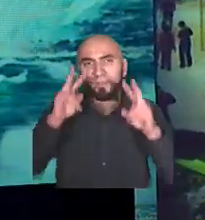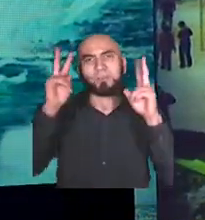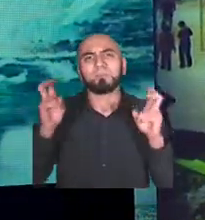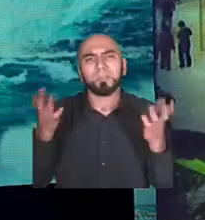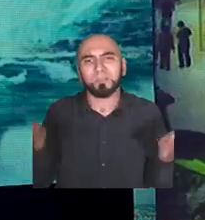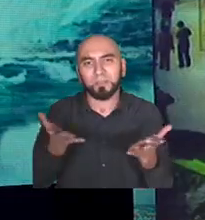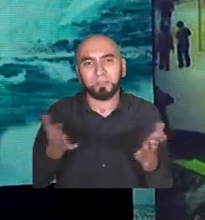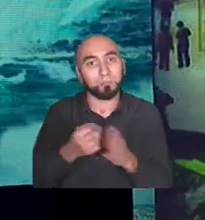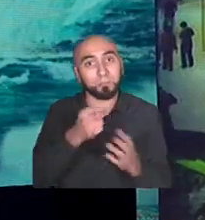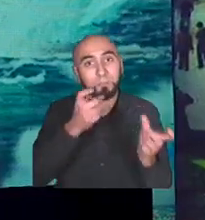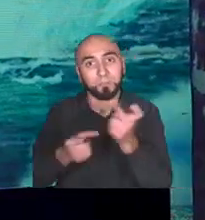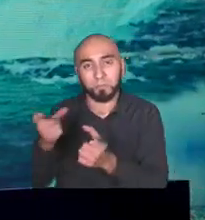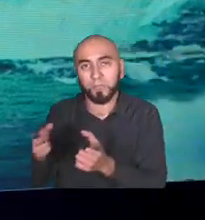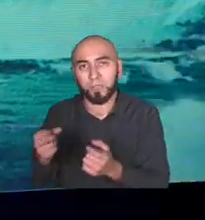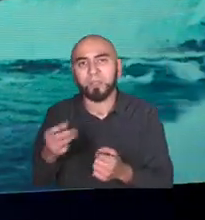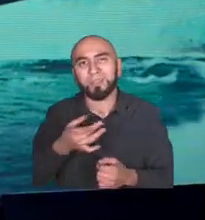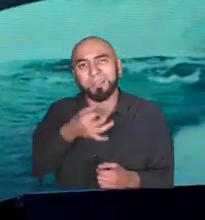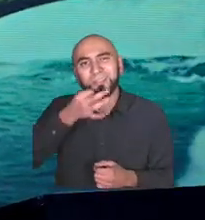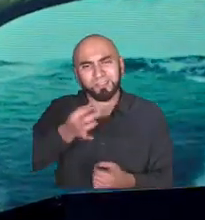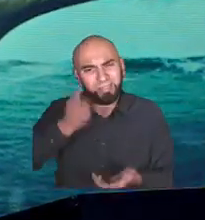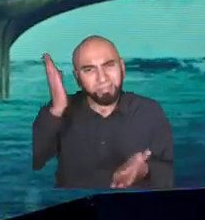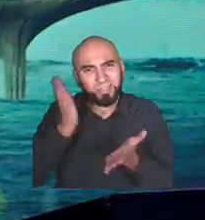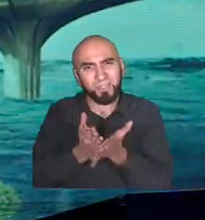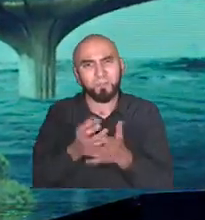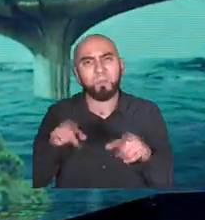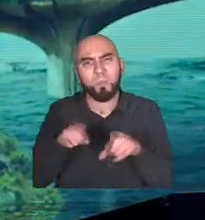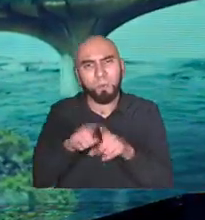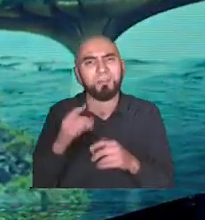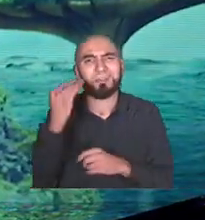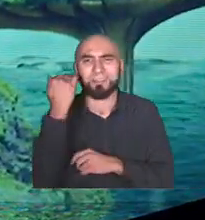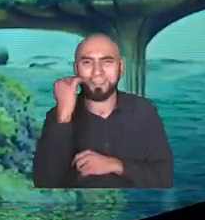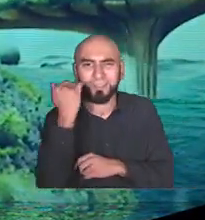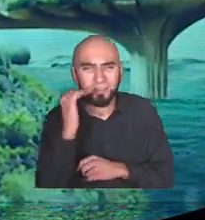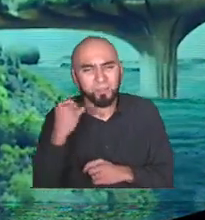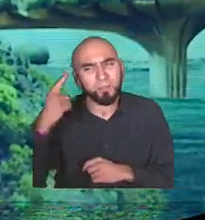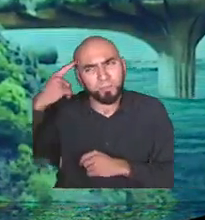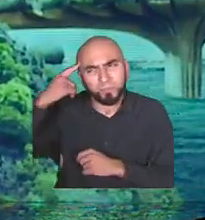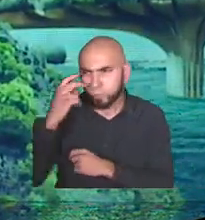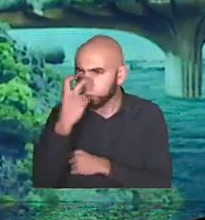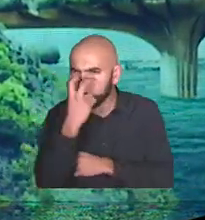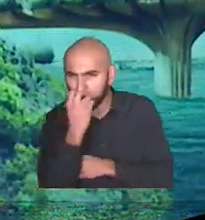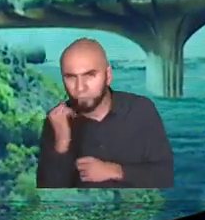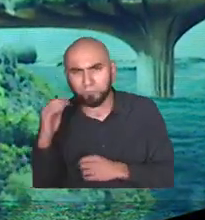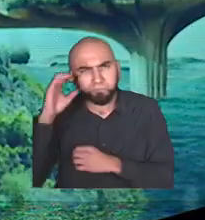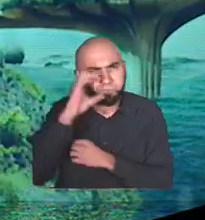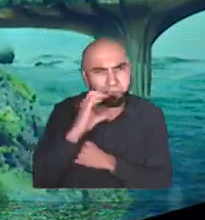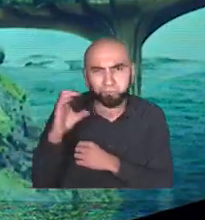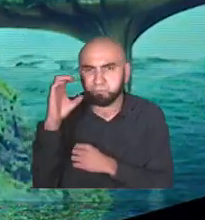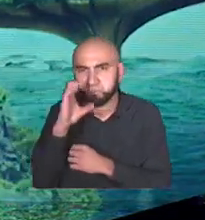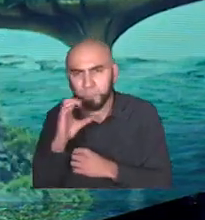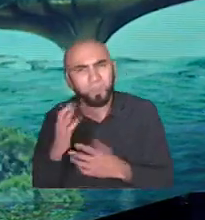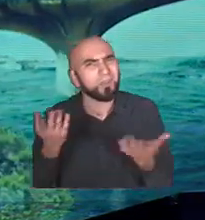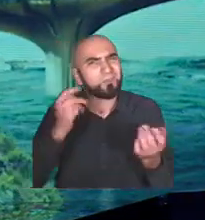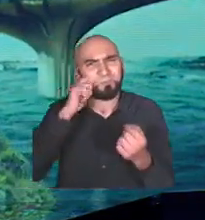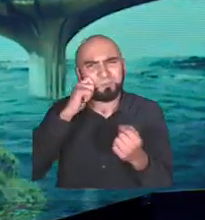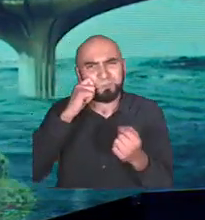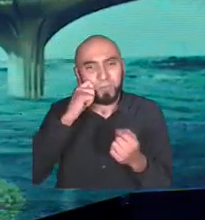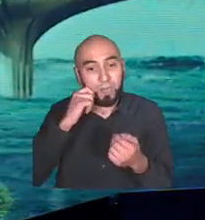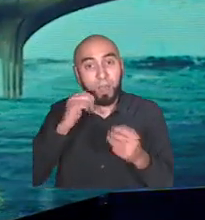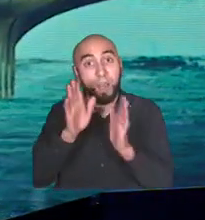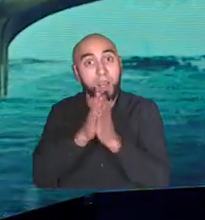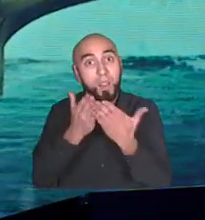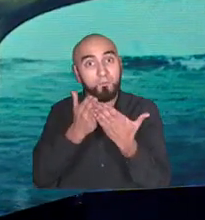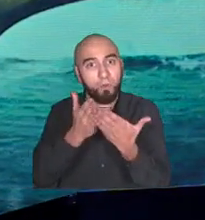something that nobody else cares about at the time, and thinking, what if it's about reading a book? Because a book,